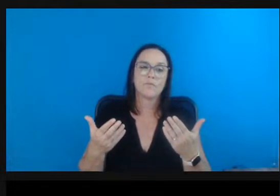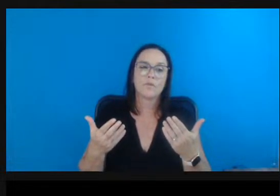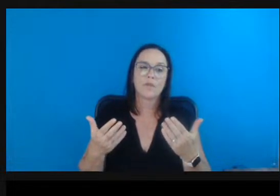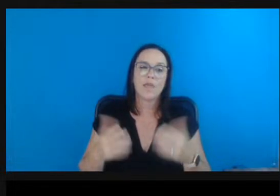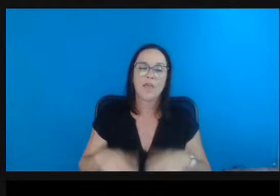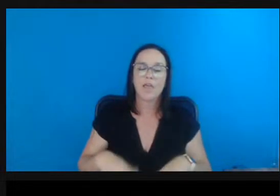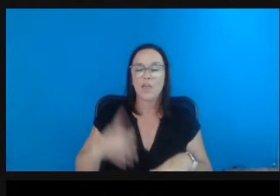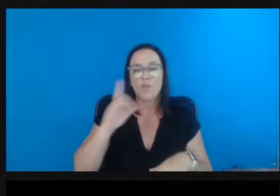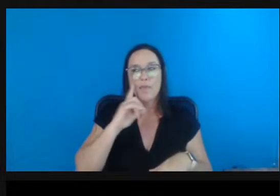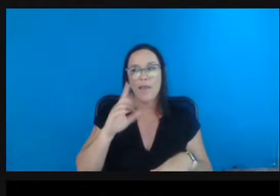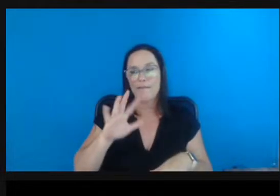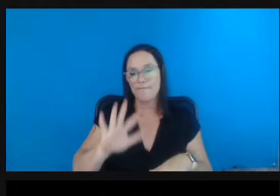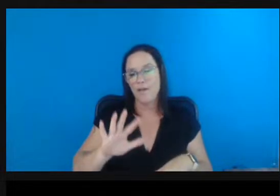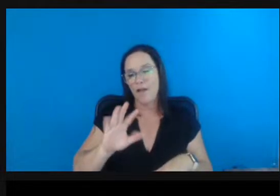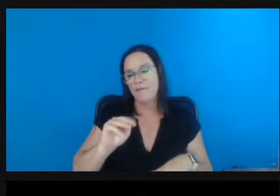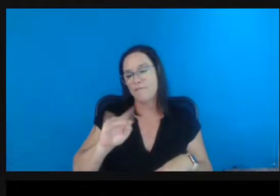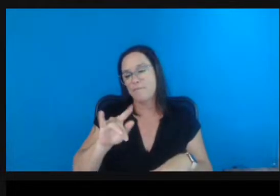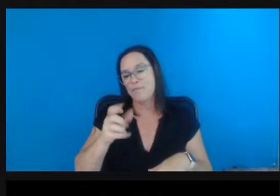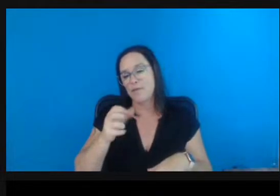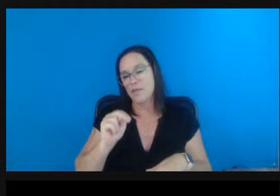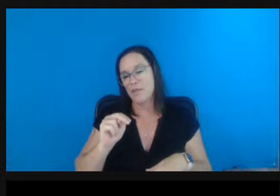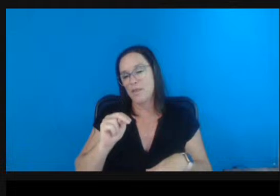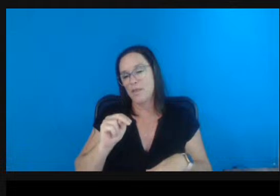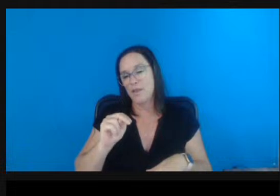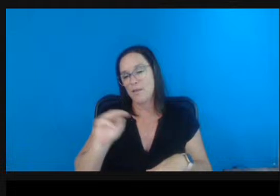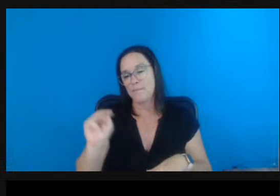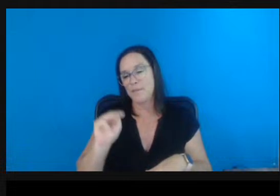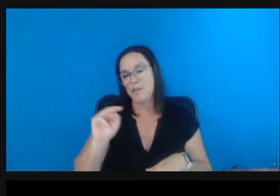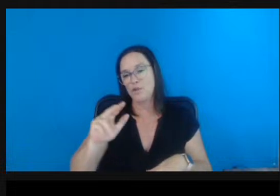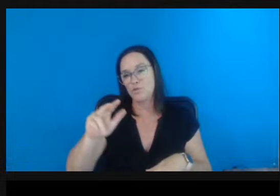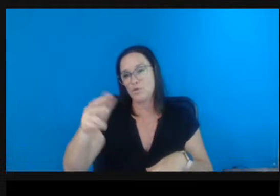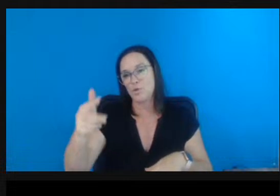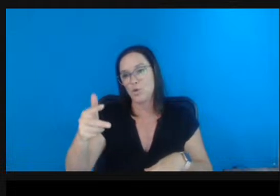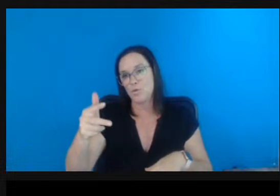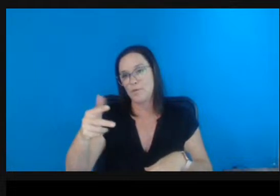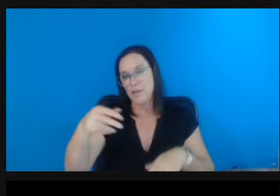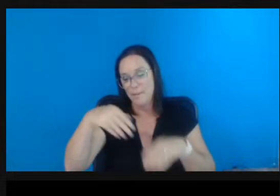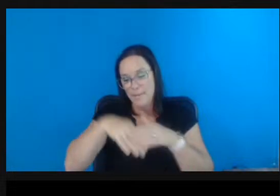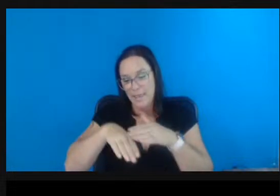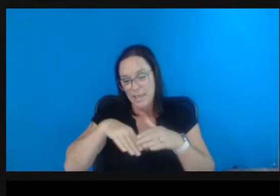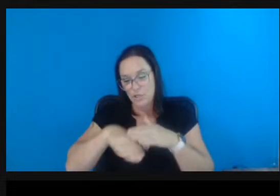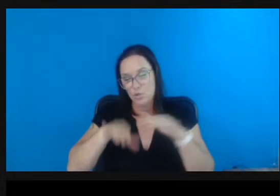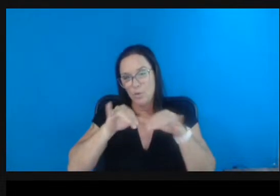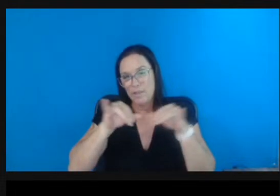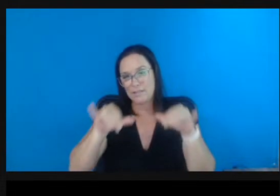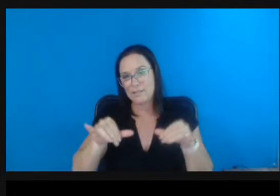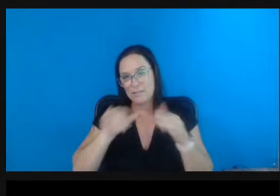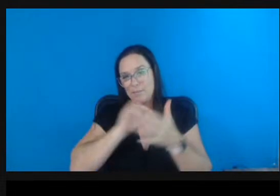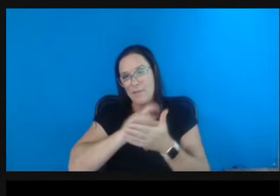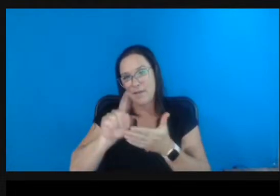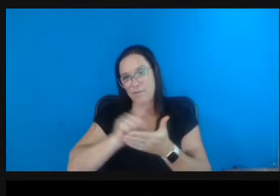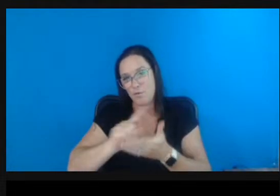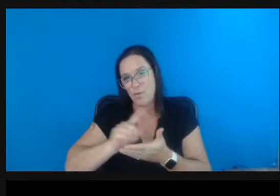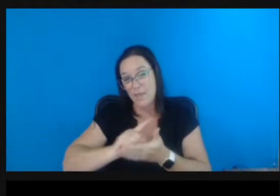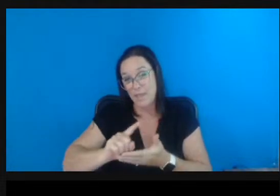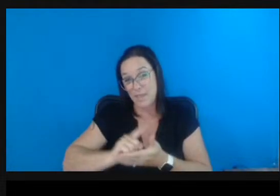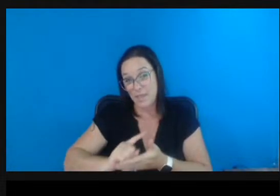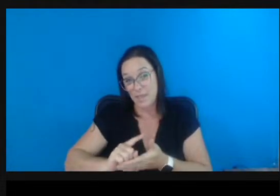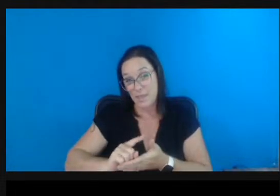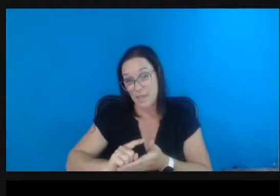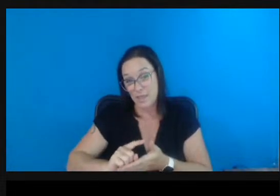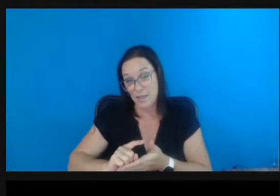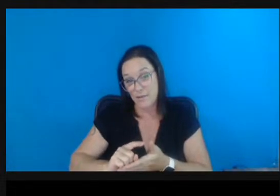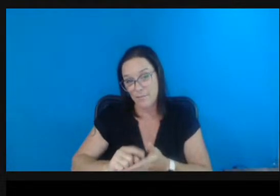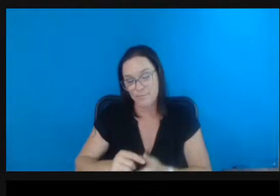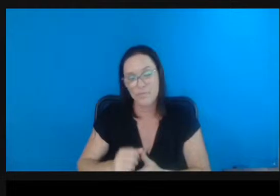cubic meters of lava coming into the system weekly, roughly, but ballparkish? Yeah,